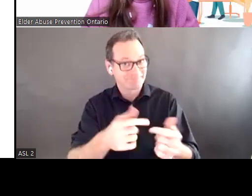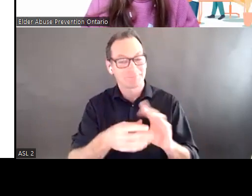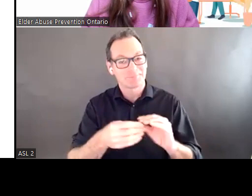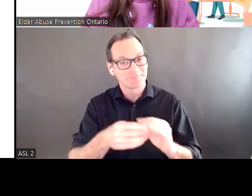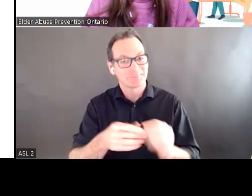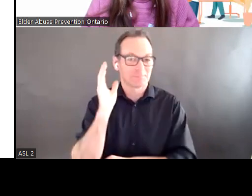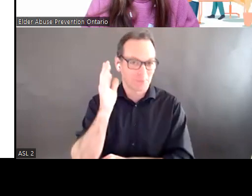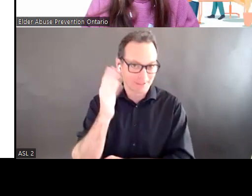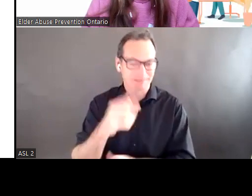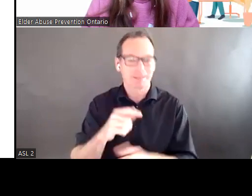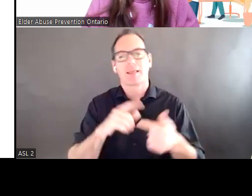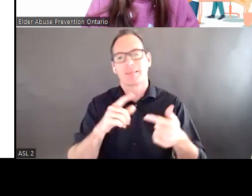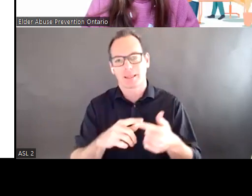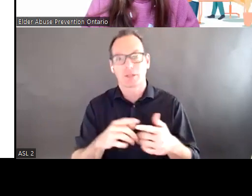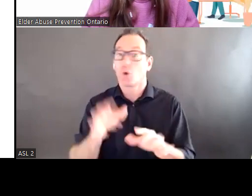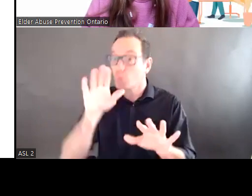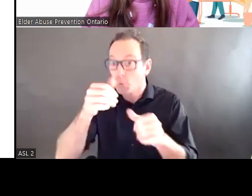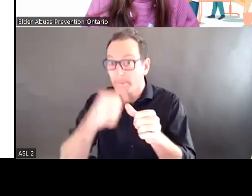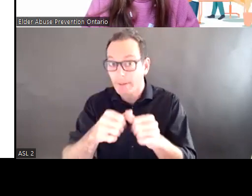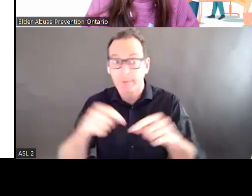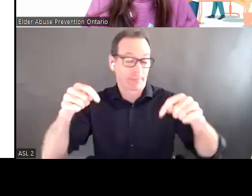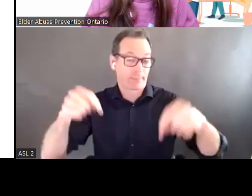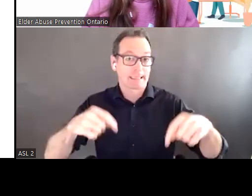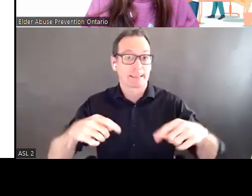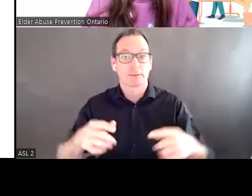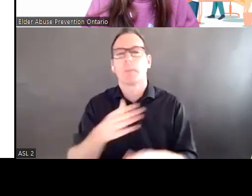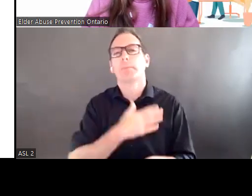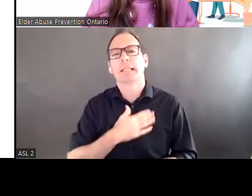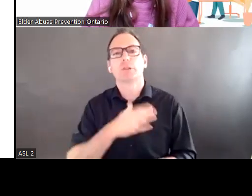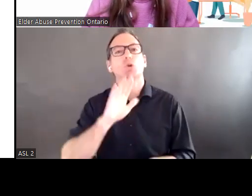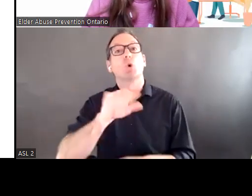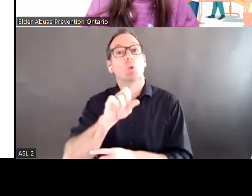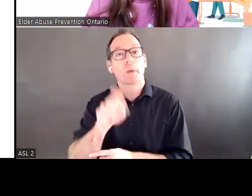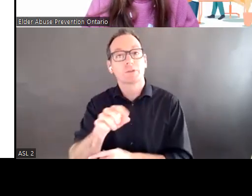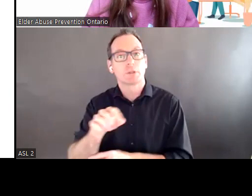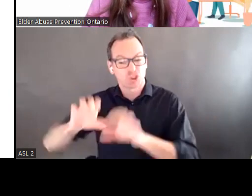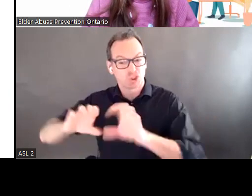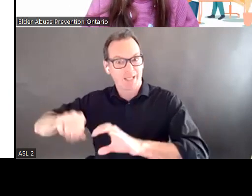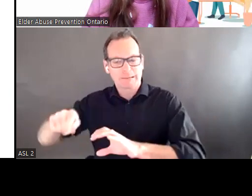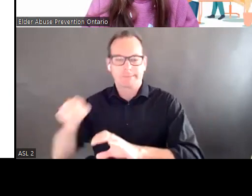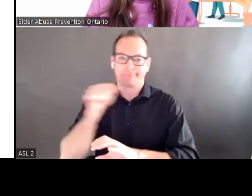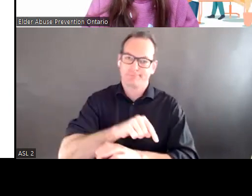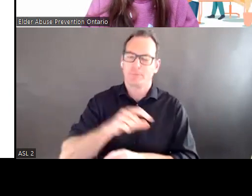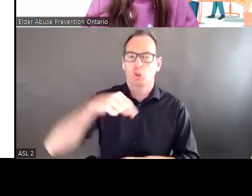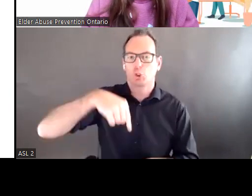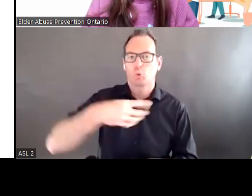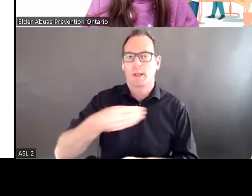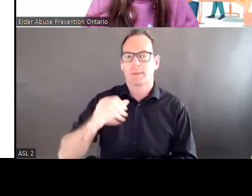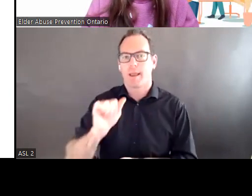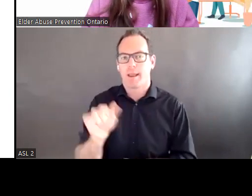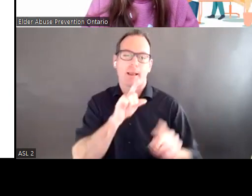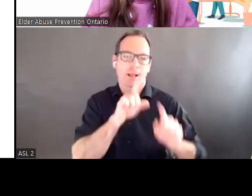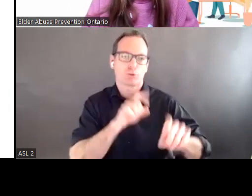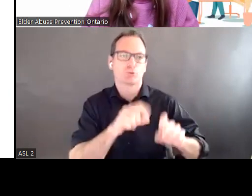presentation. And just a reminder to everyone, please put your questions in the Q&A box, and please engage in conversations in the